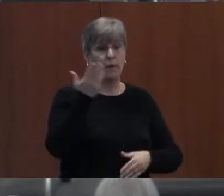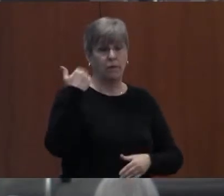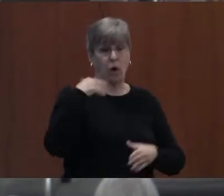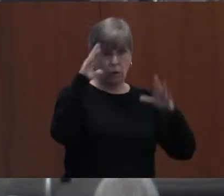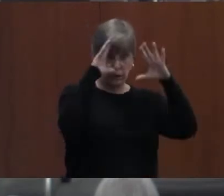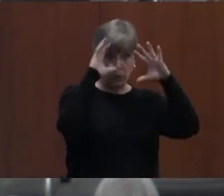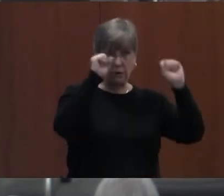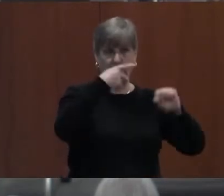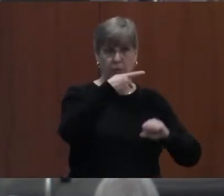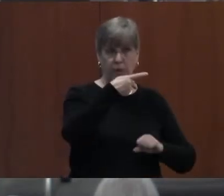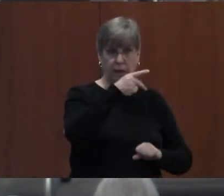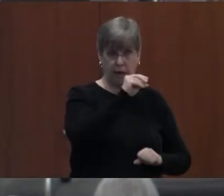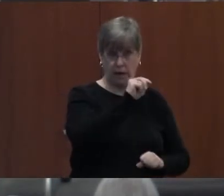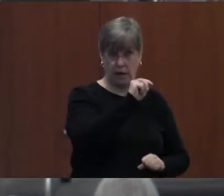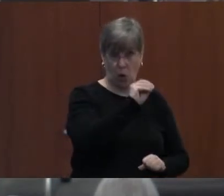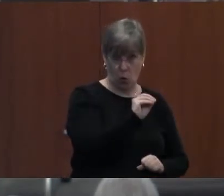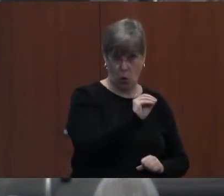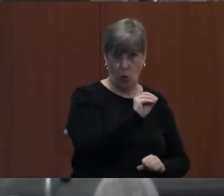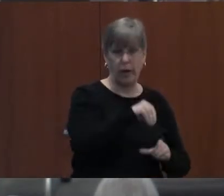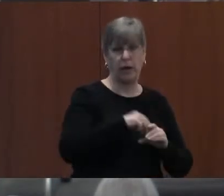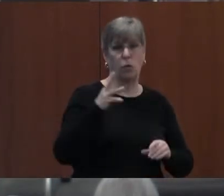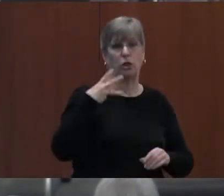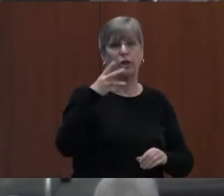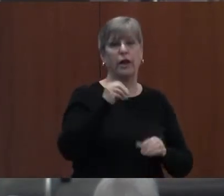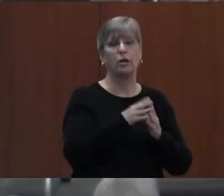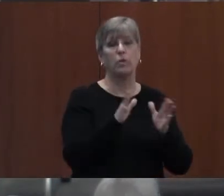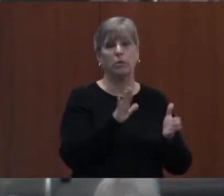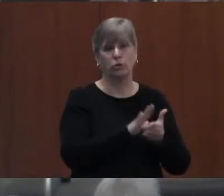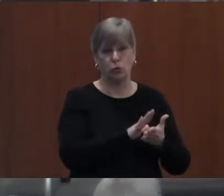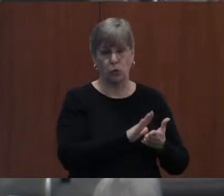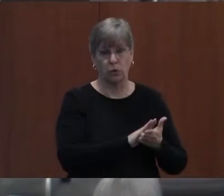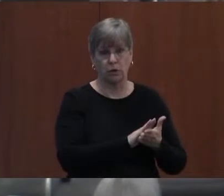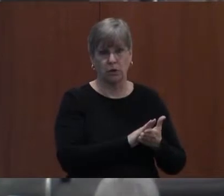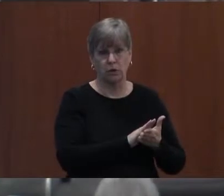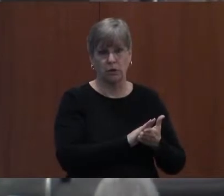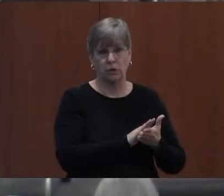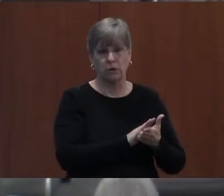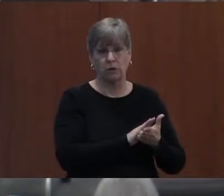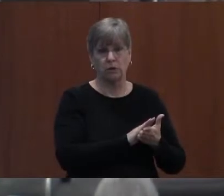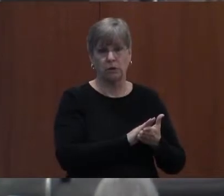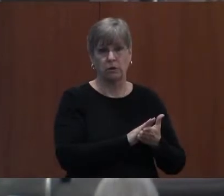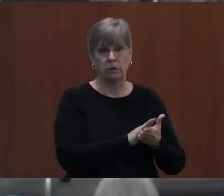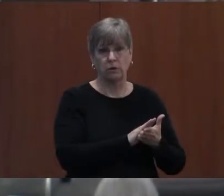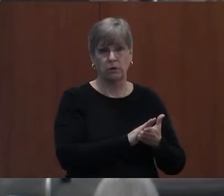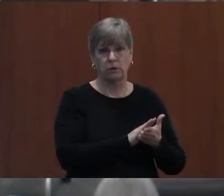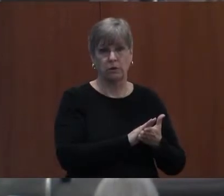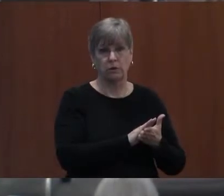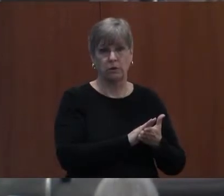the president of a PTO within Washington County Public Schools.